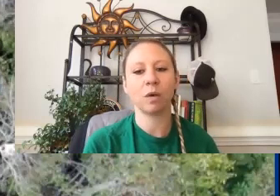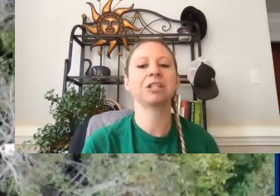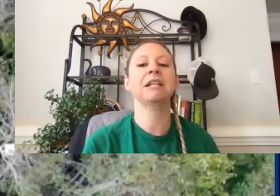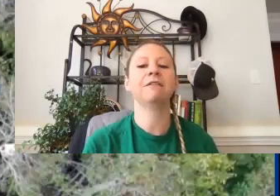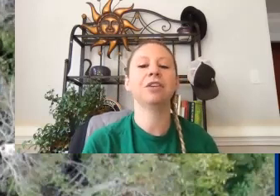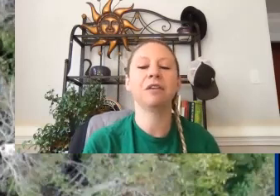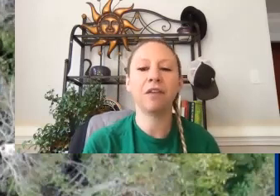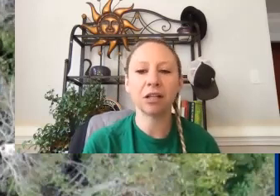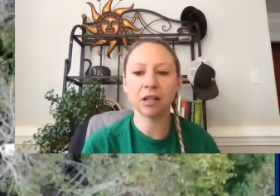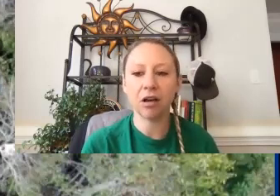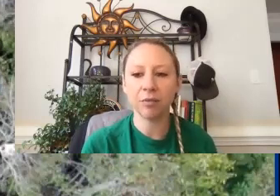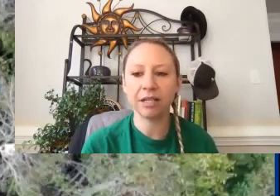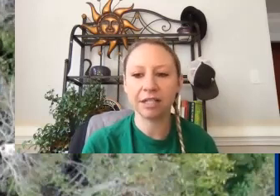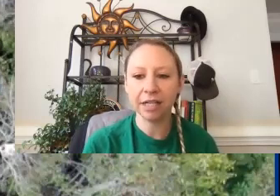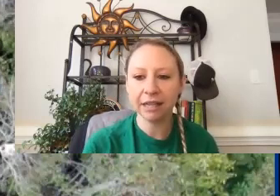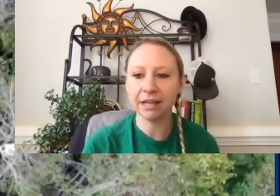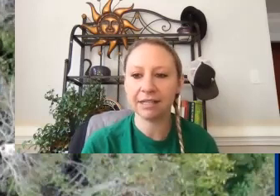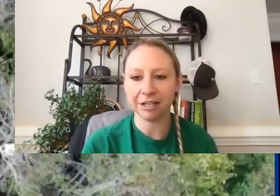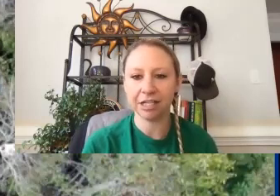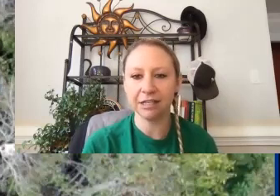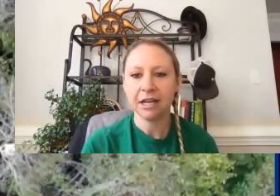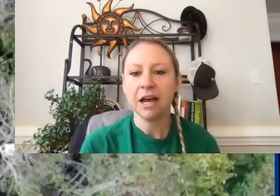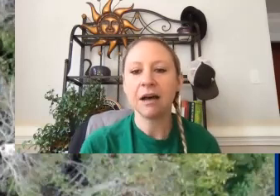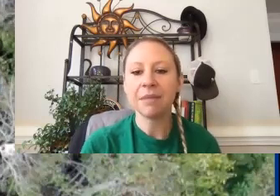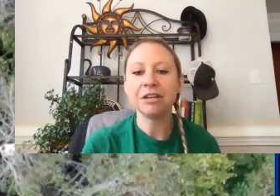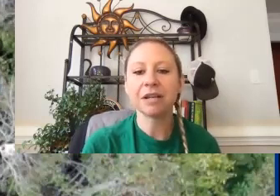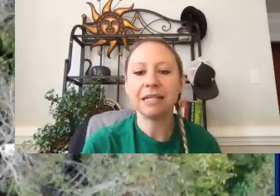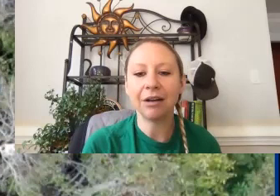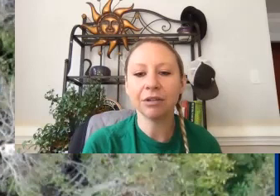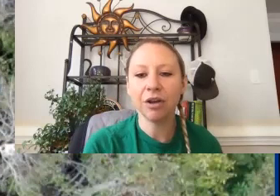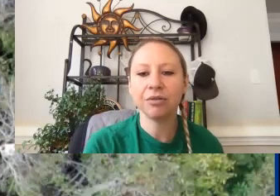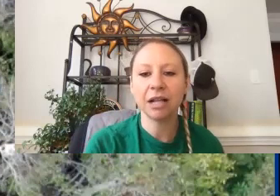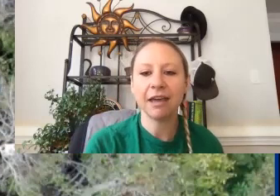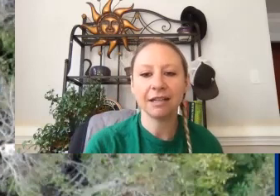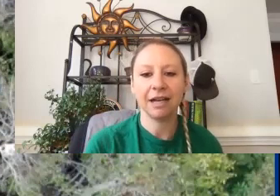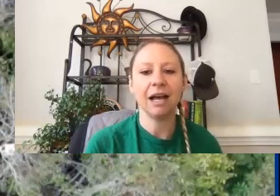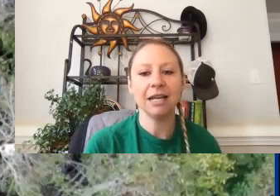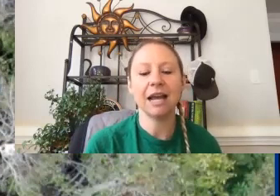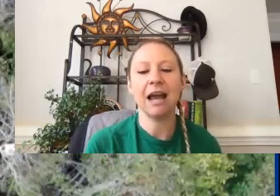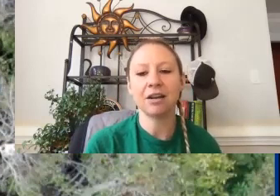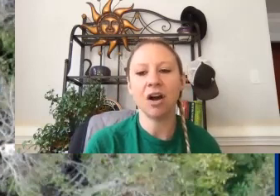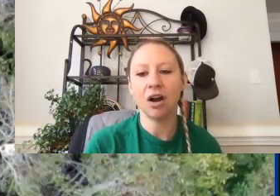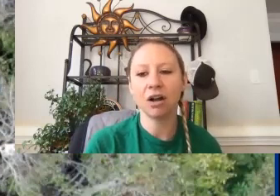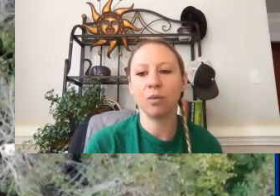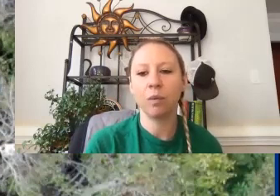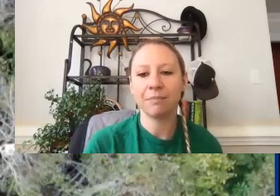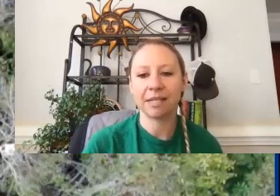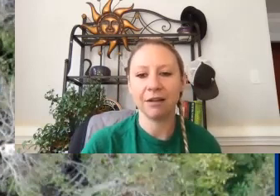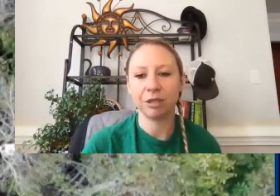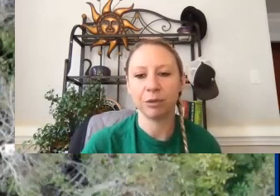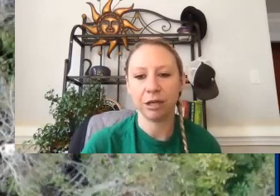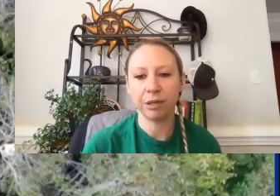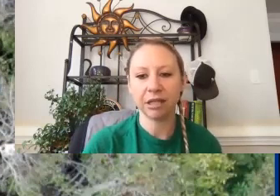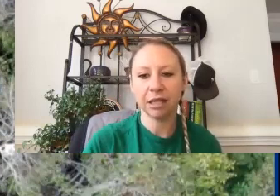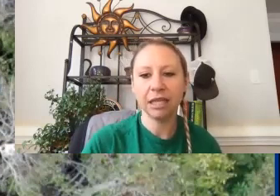is a worksheet for you to follow along with during the session. And you can download that guide at our website,